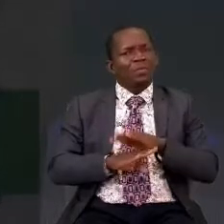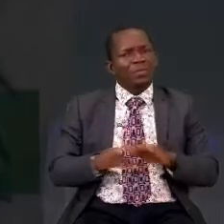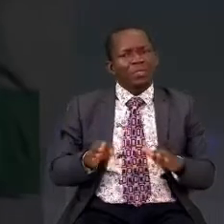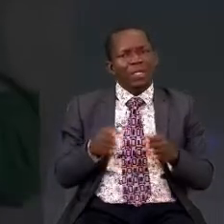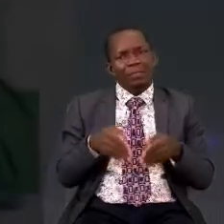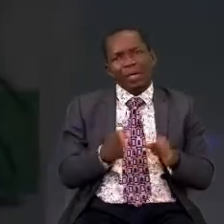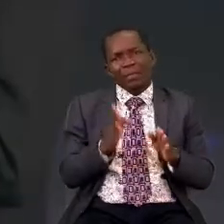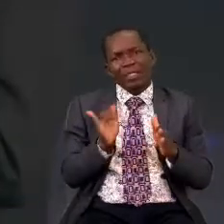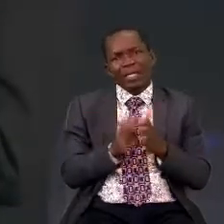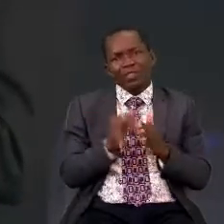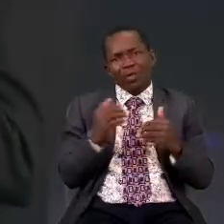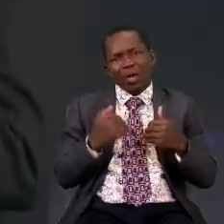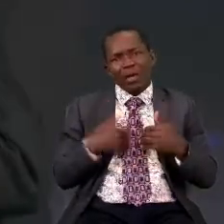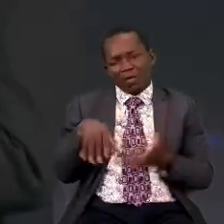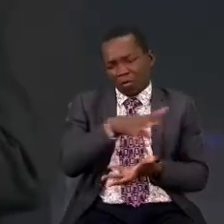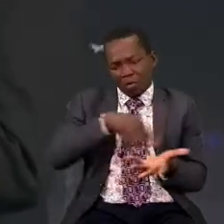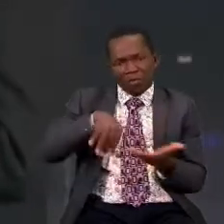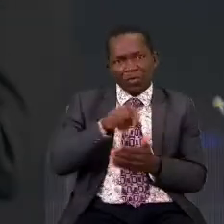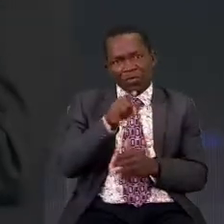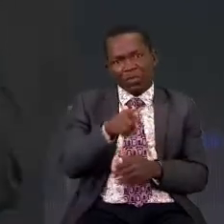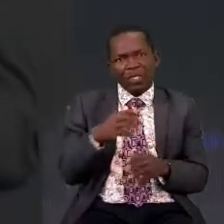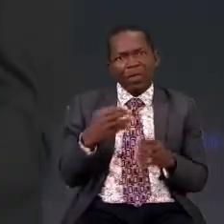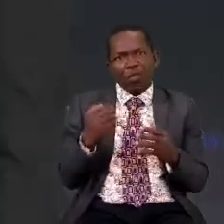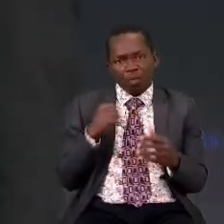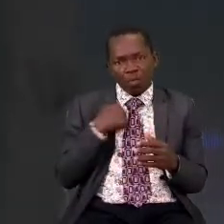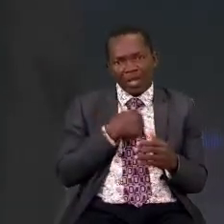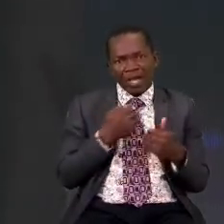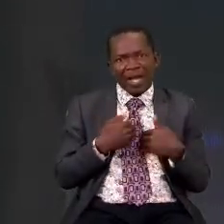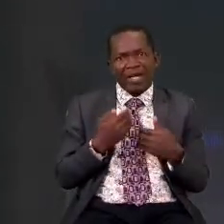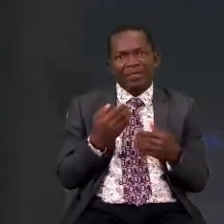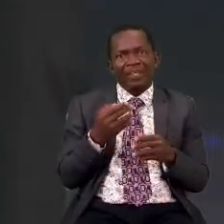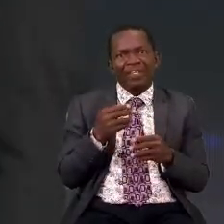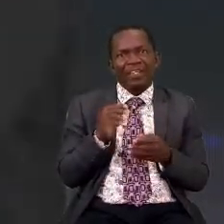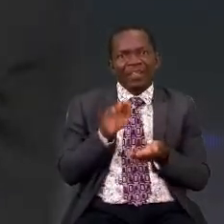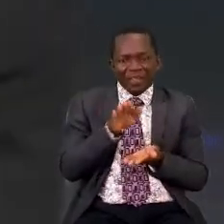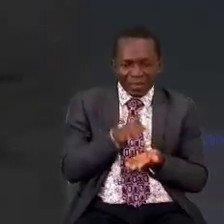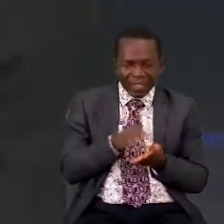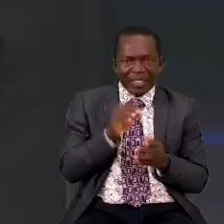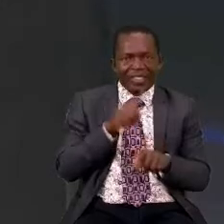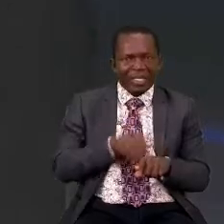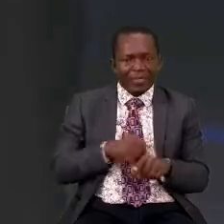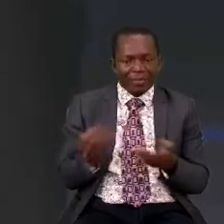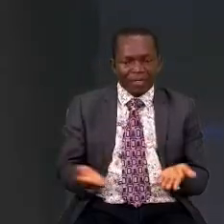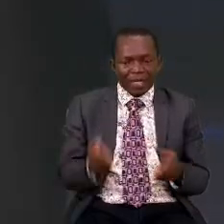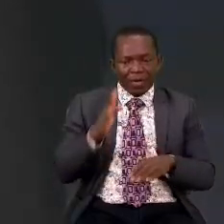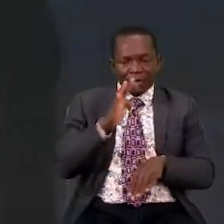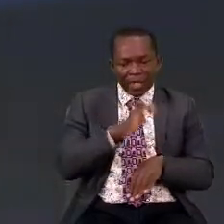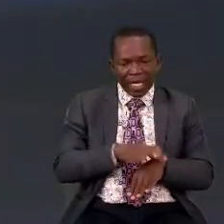over to our eternal heavenly residence. We leave the